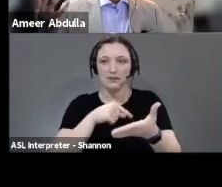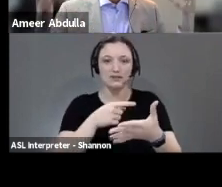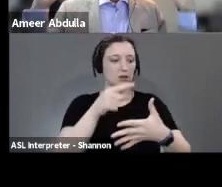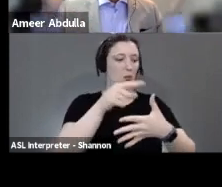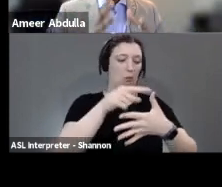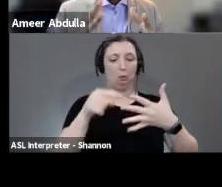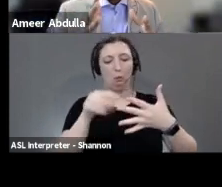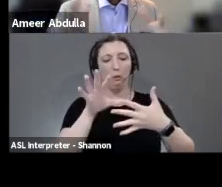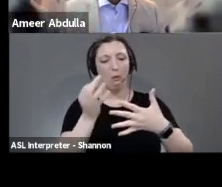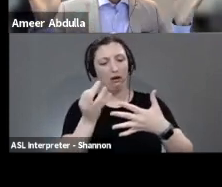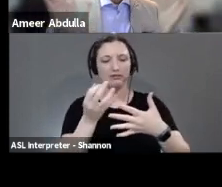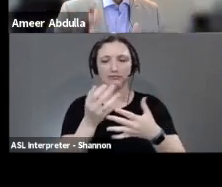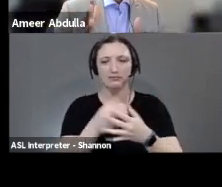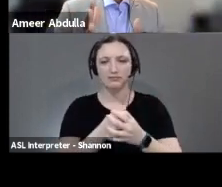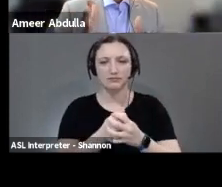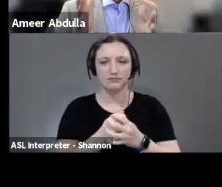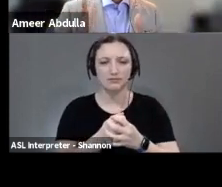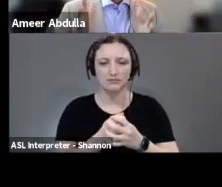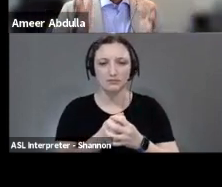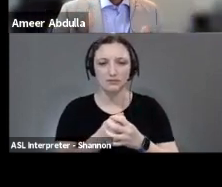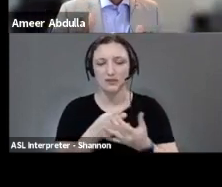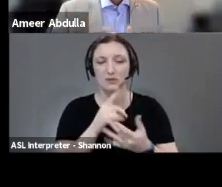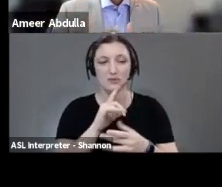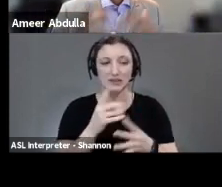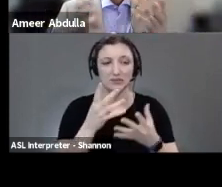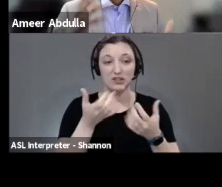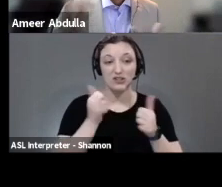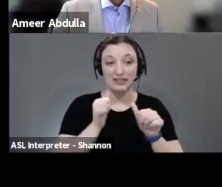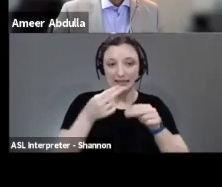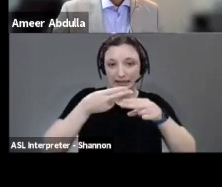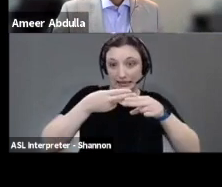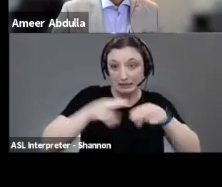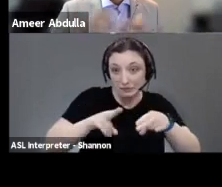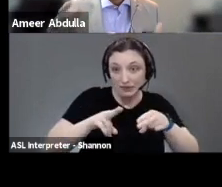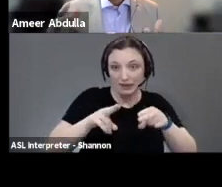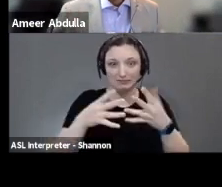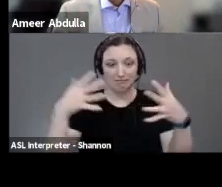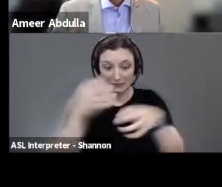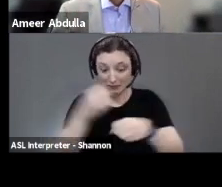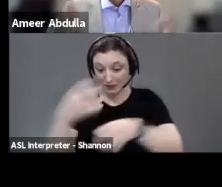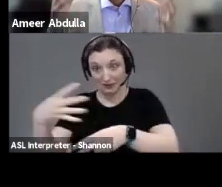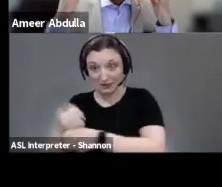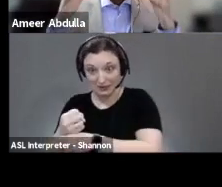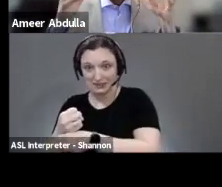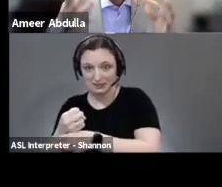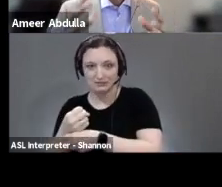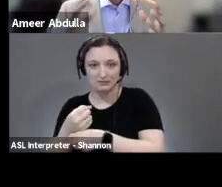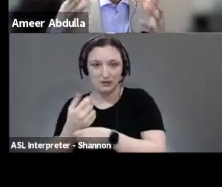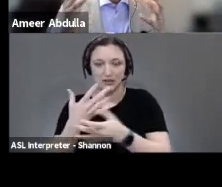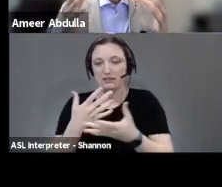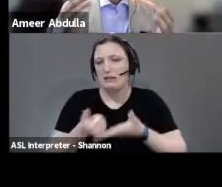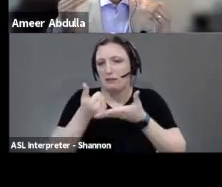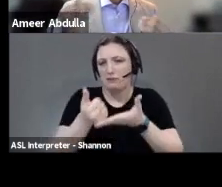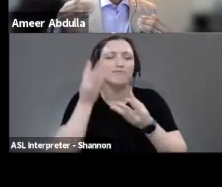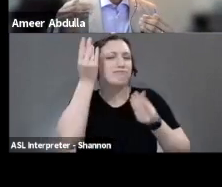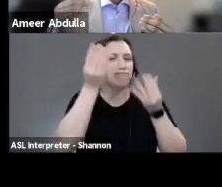that, to simplify and boil things down for the purposes of this exercise, and for a lot of founders, I do the same thing, just think through.